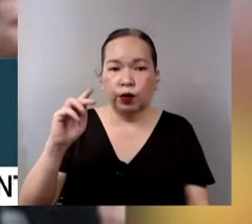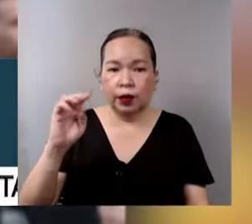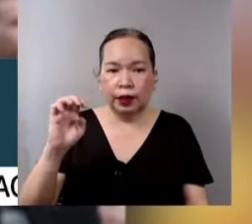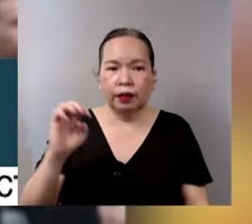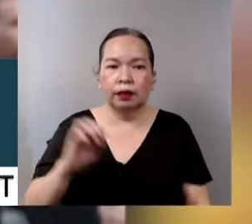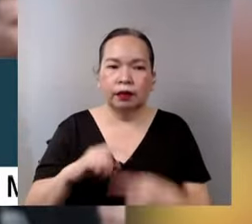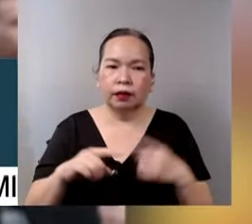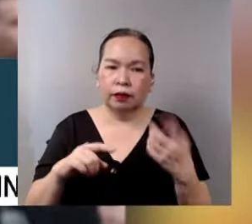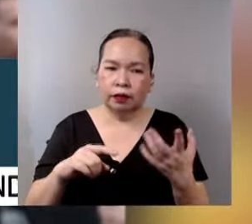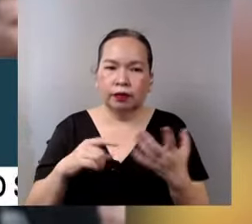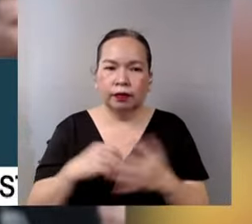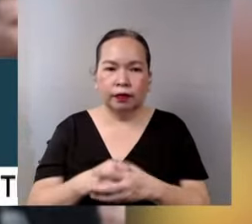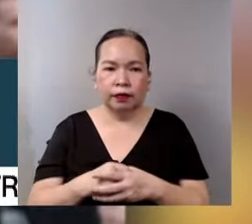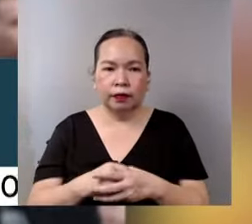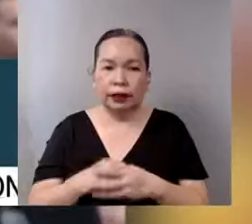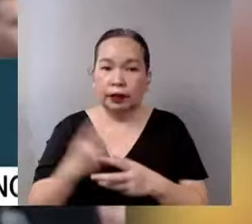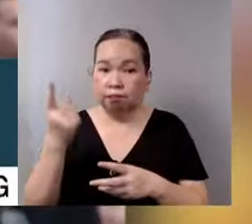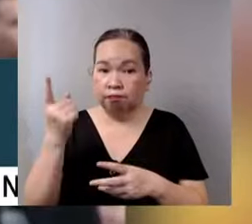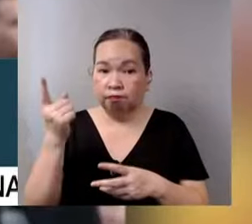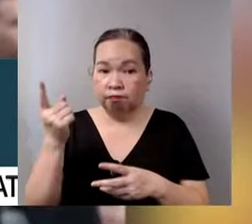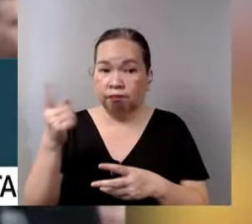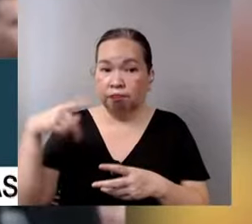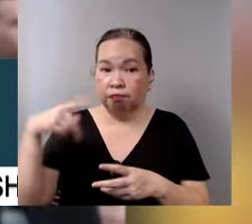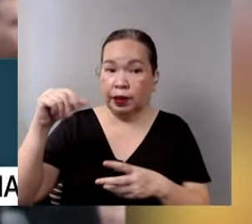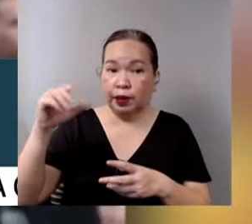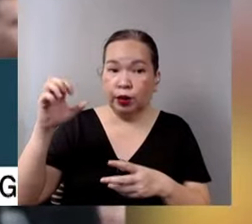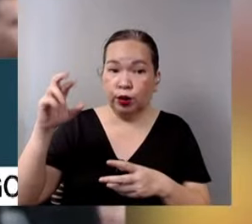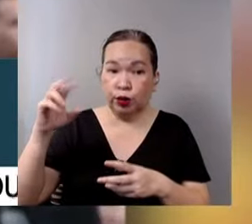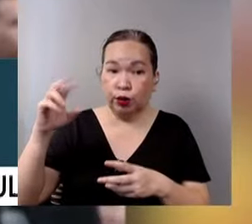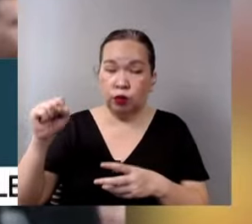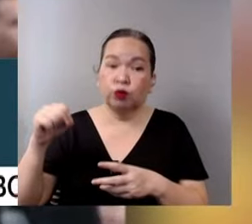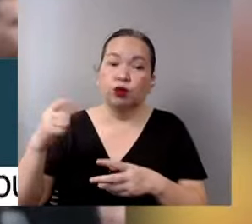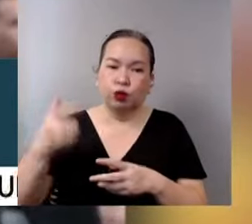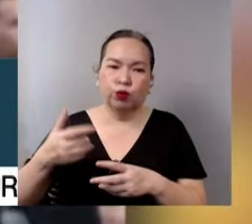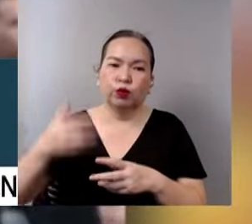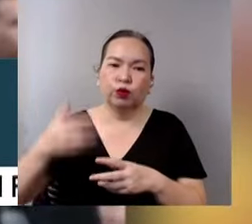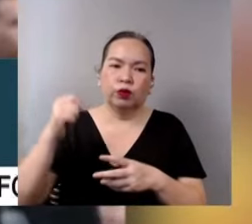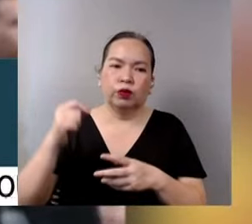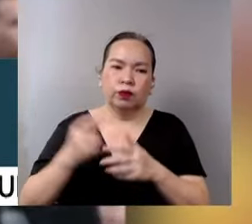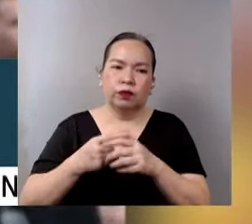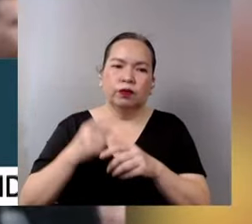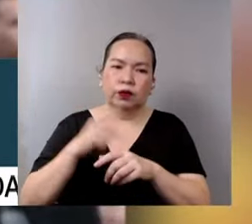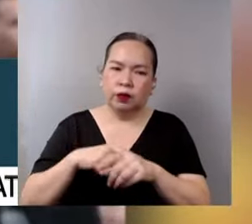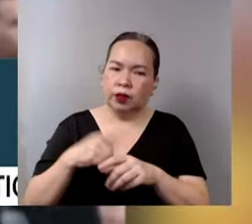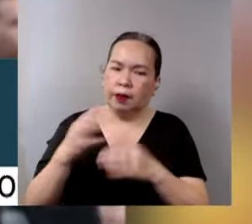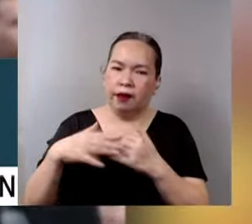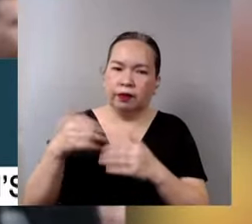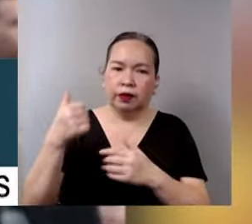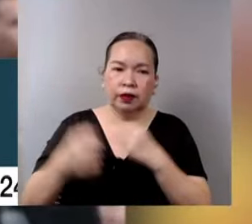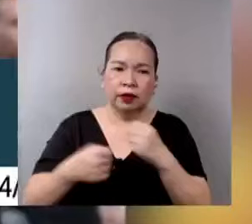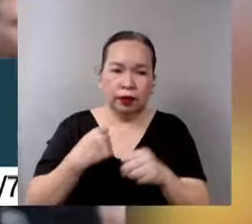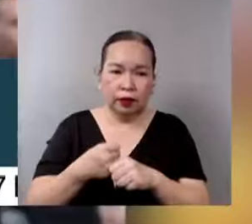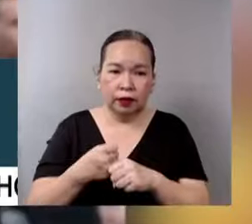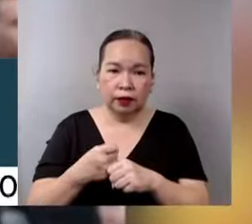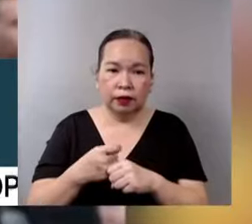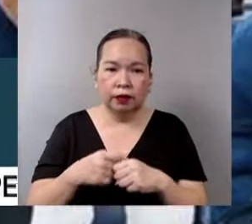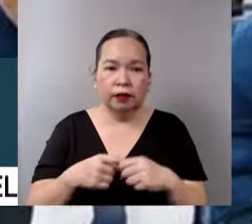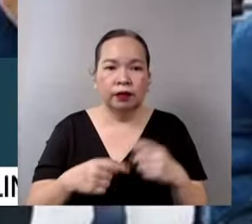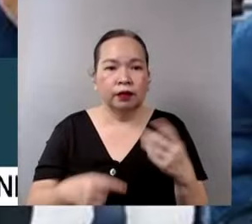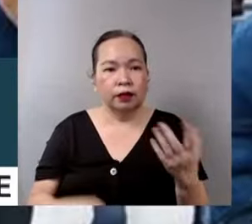points as the Pacers won a playoff series for the first time in a decade. The loss was a disappointing one for the